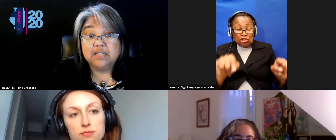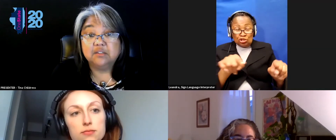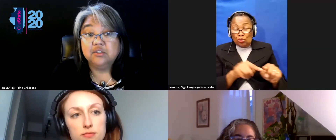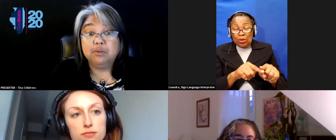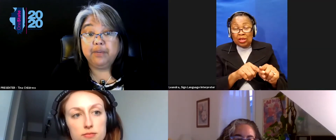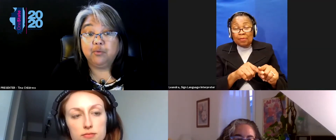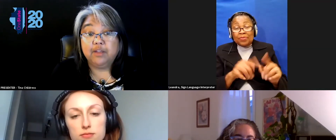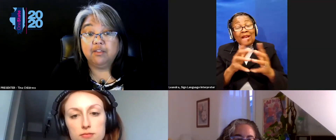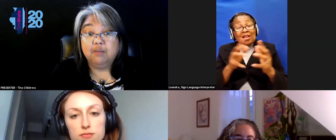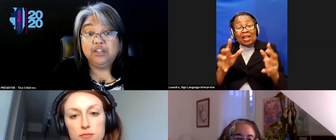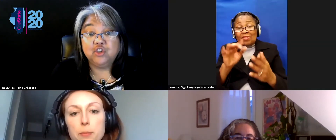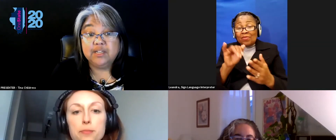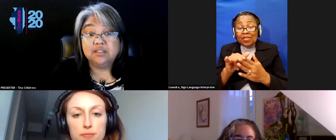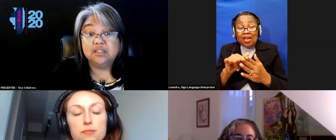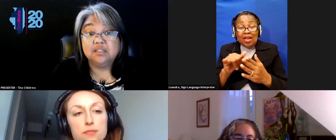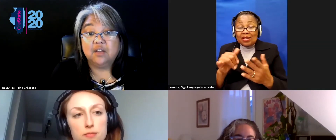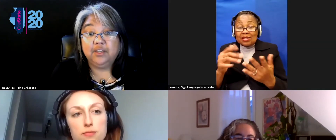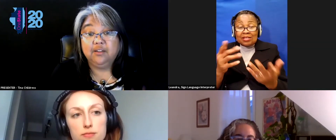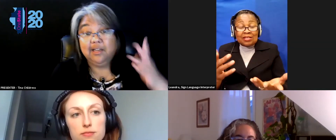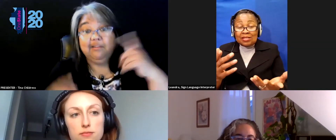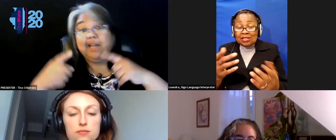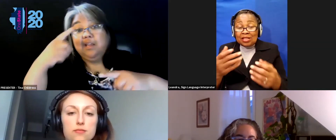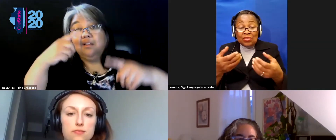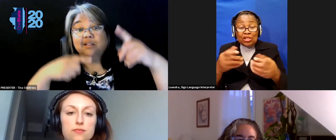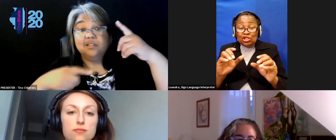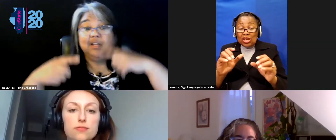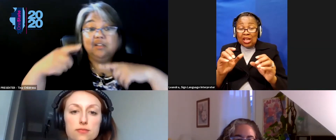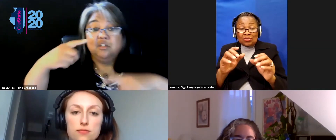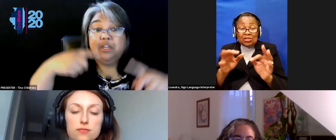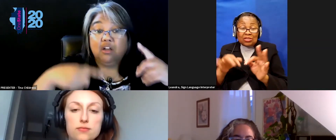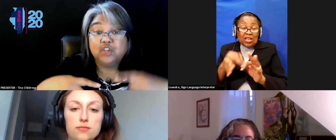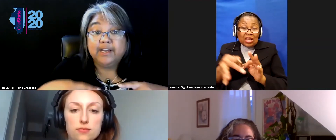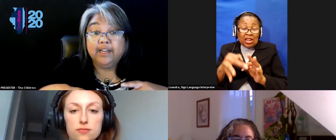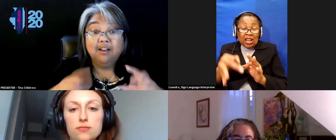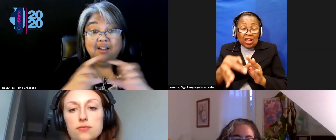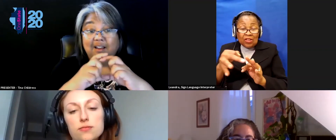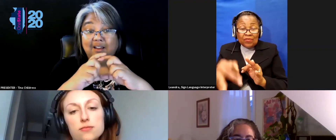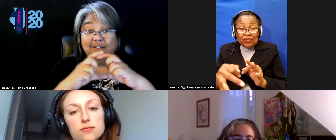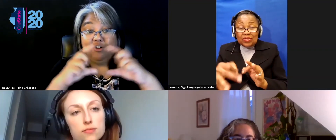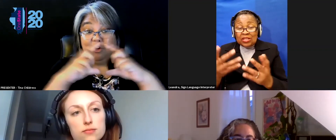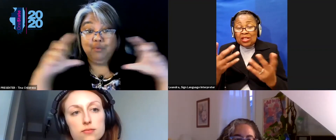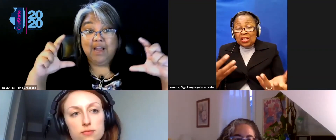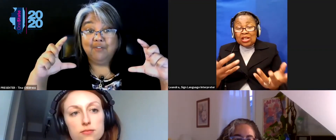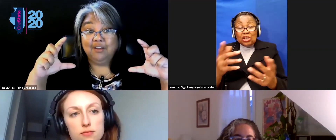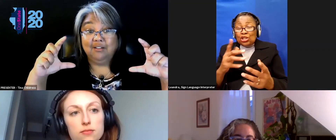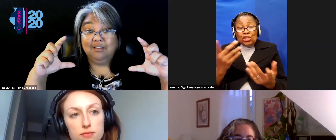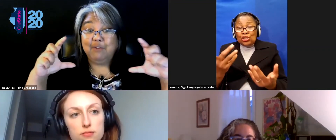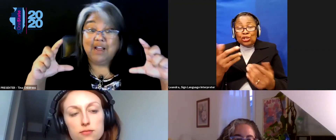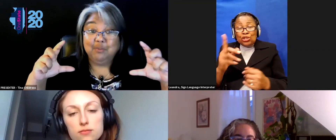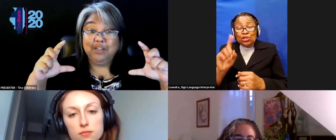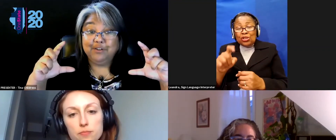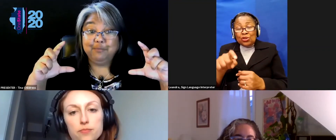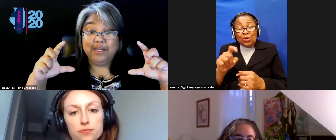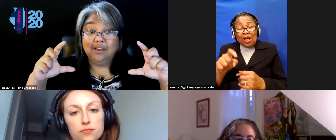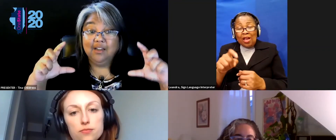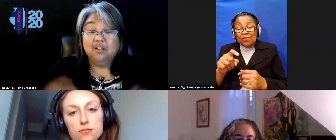just has to do with bandwidth. I mean, the chances of it getting laggy and then the signing to be all jagged, and they would have to